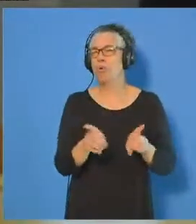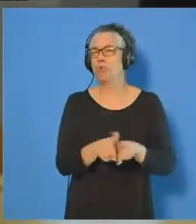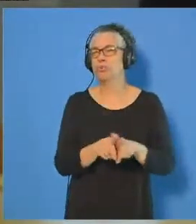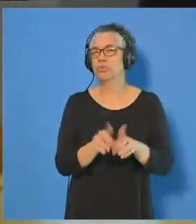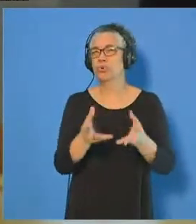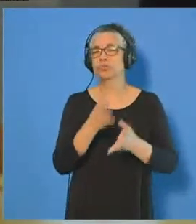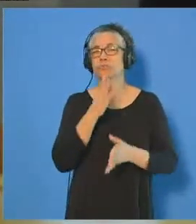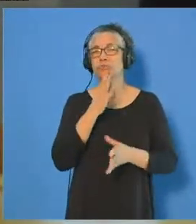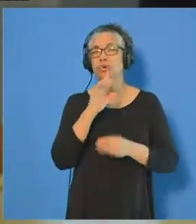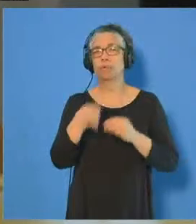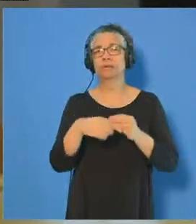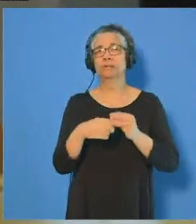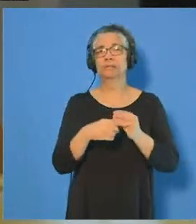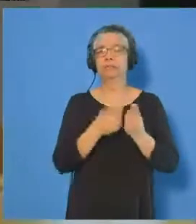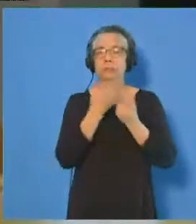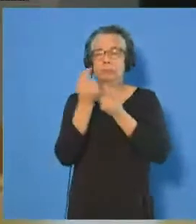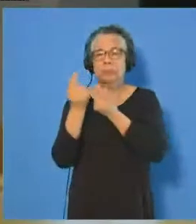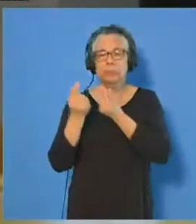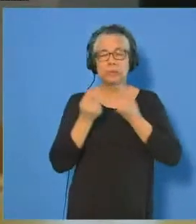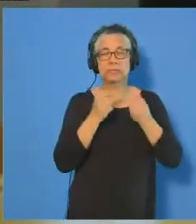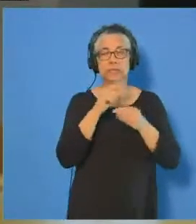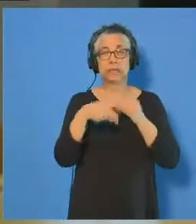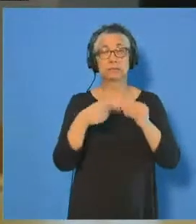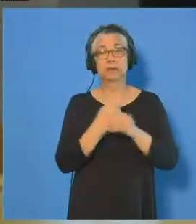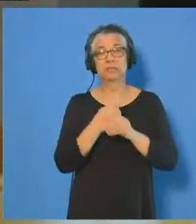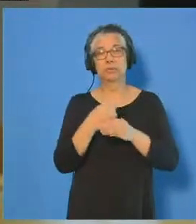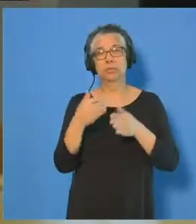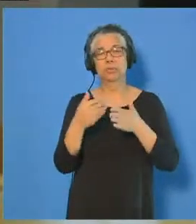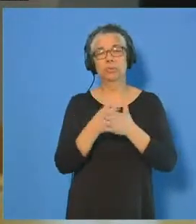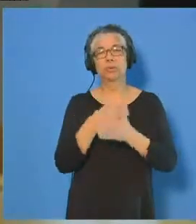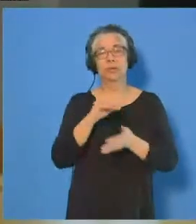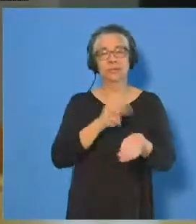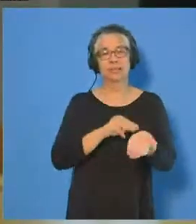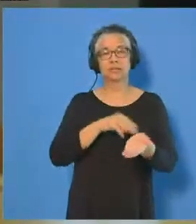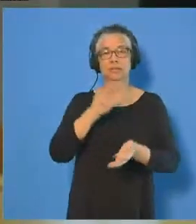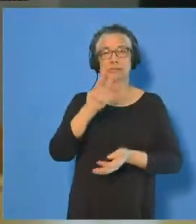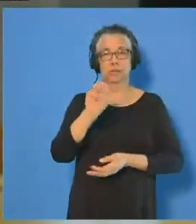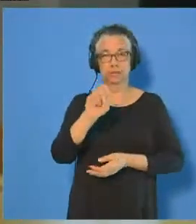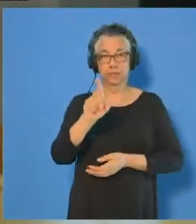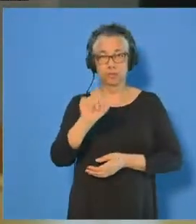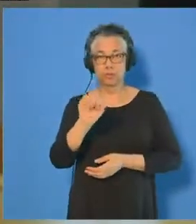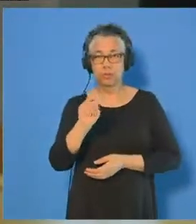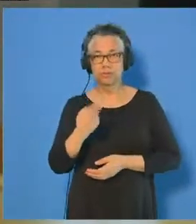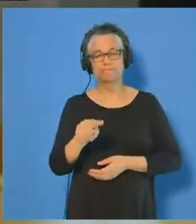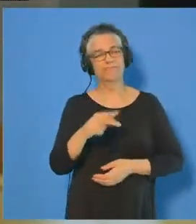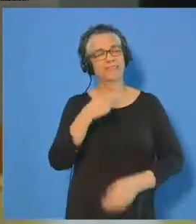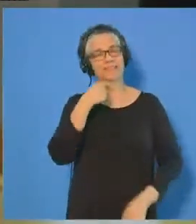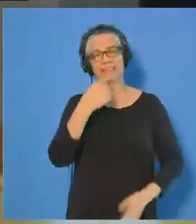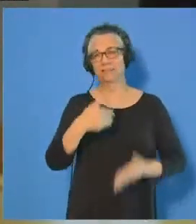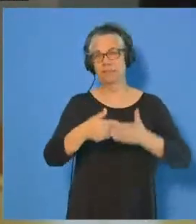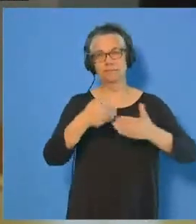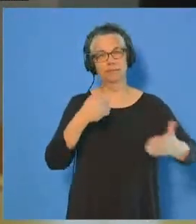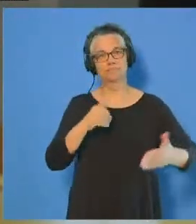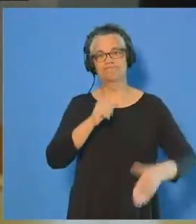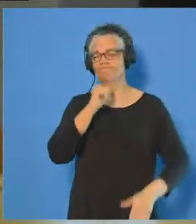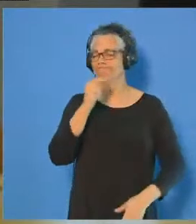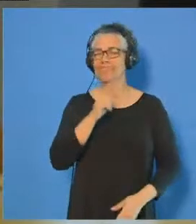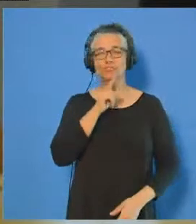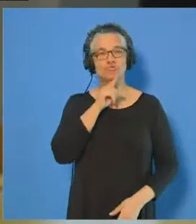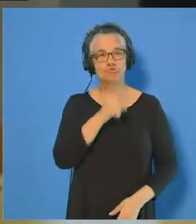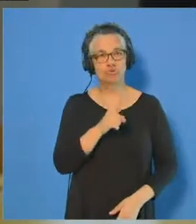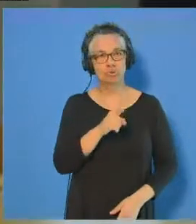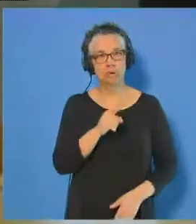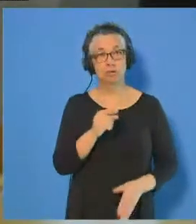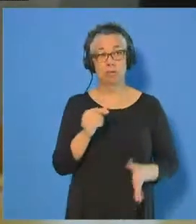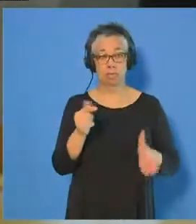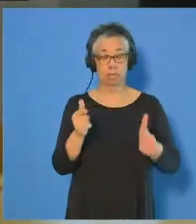regarding the government's new laboratory and Dr. Karika Weldon. As I have said previously, these unfounded claims of illegal